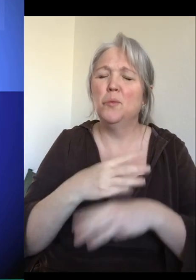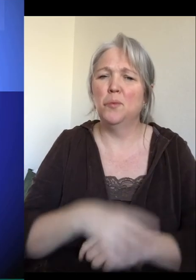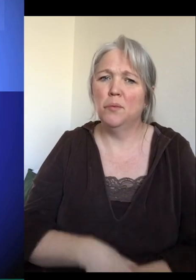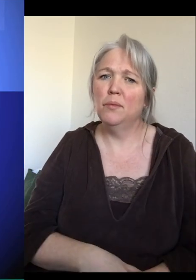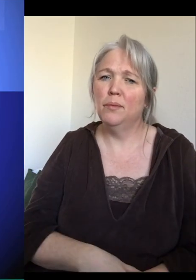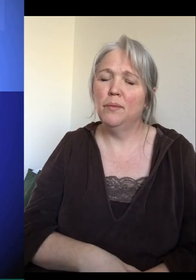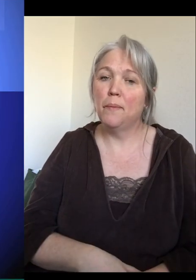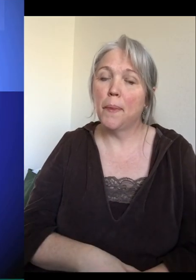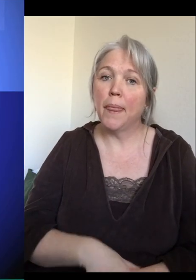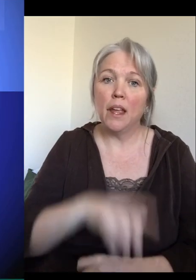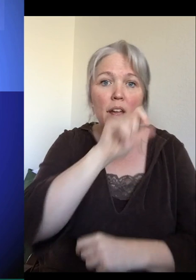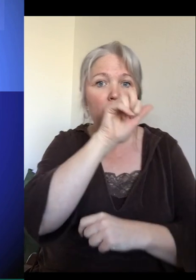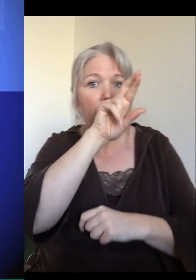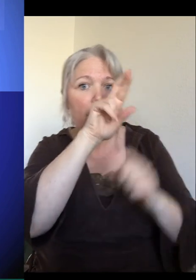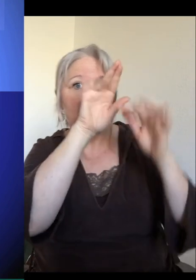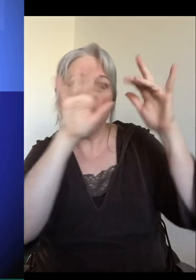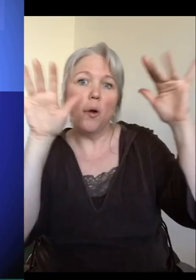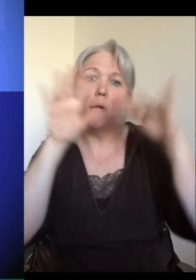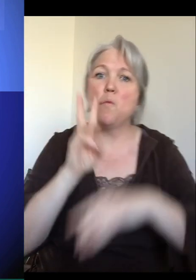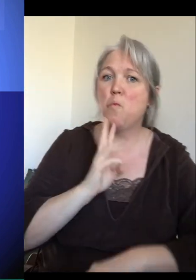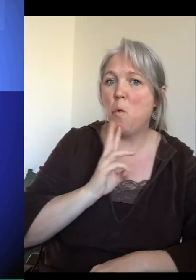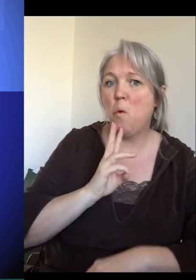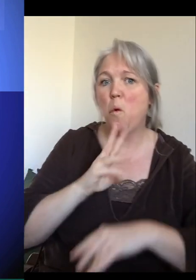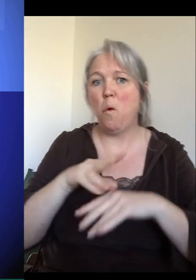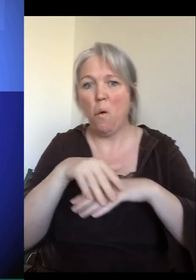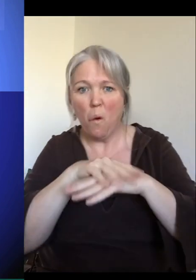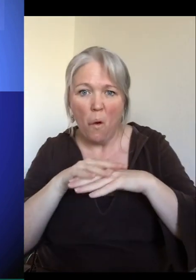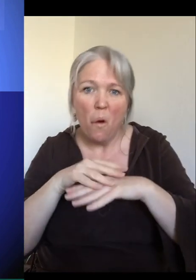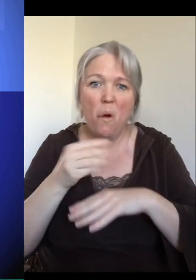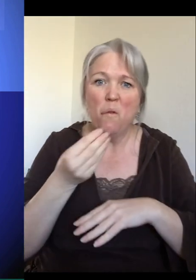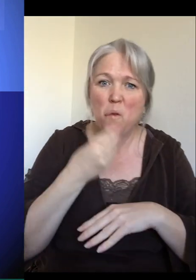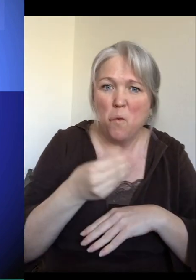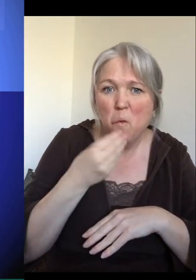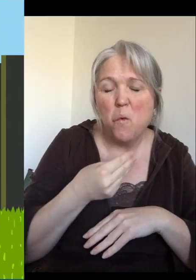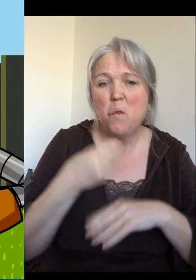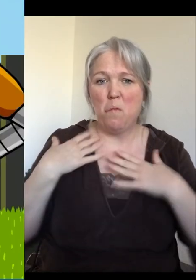They're in the air and water, on our food, and all over our bodies.